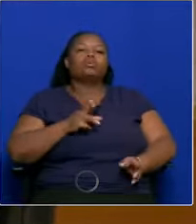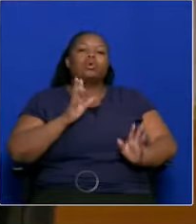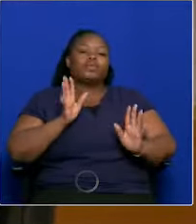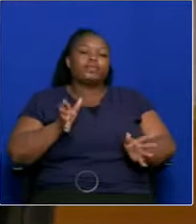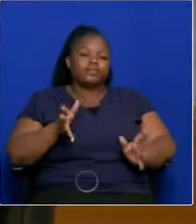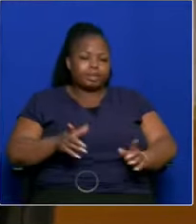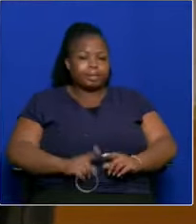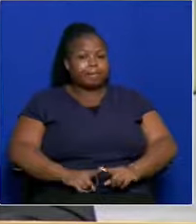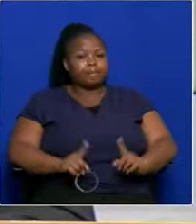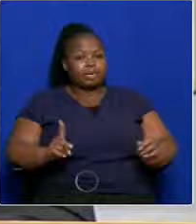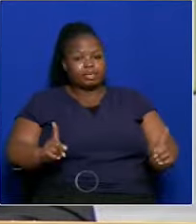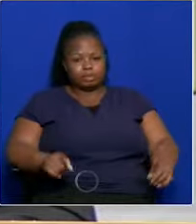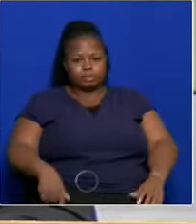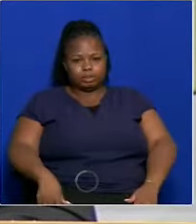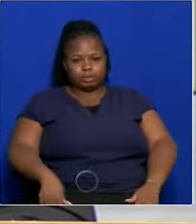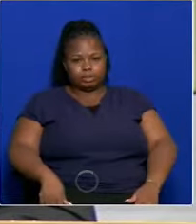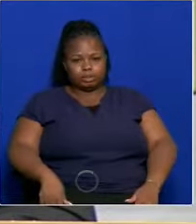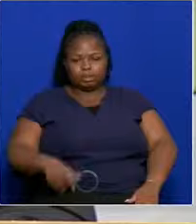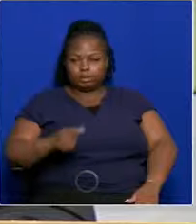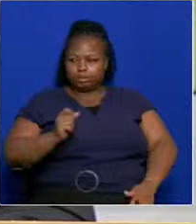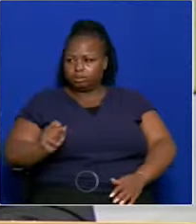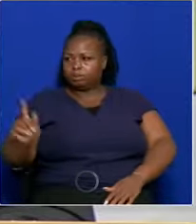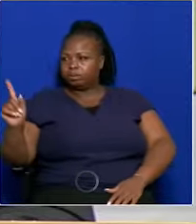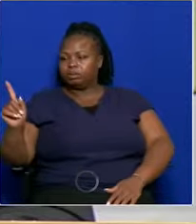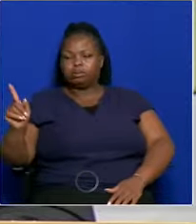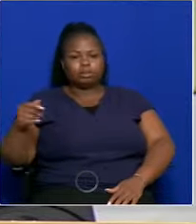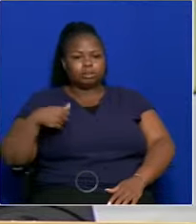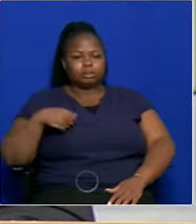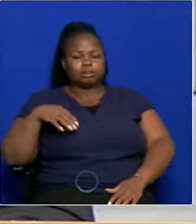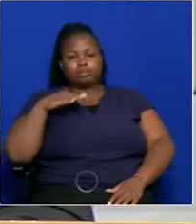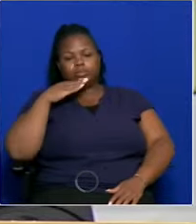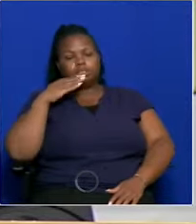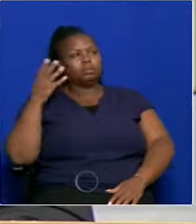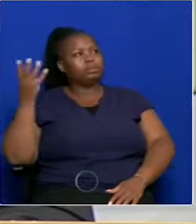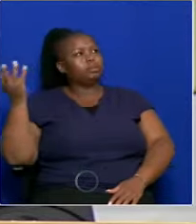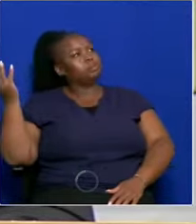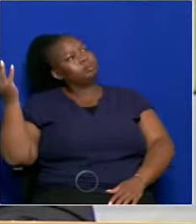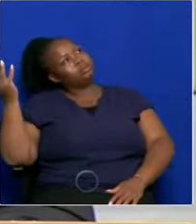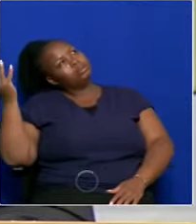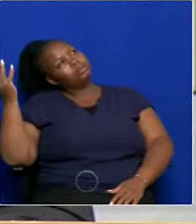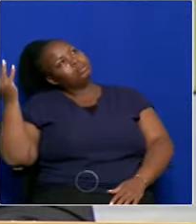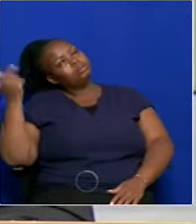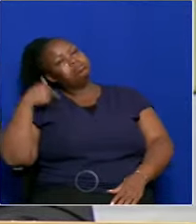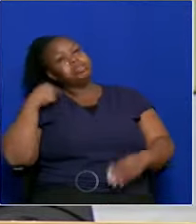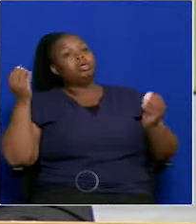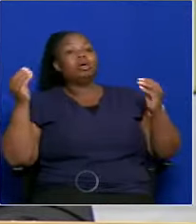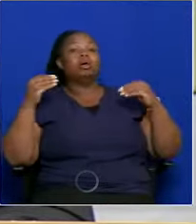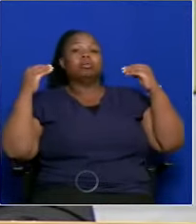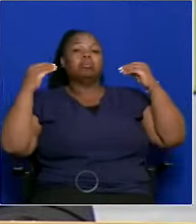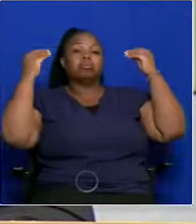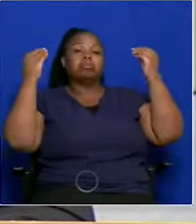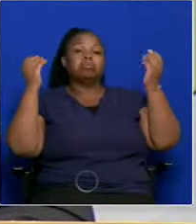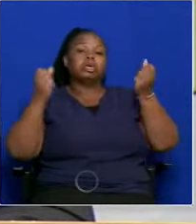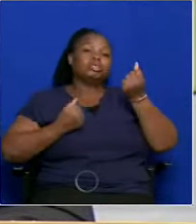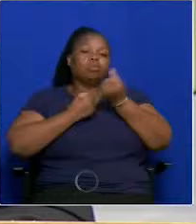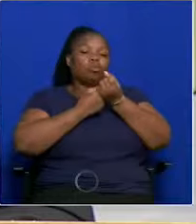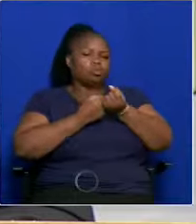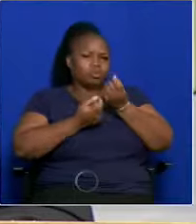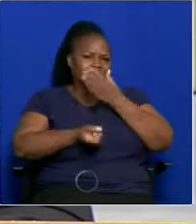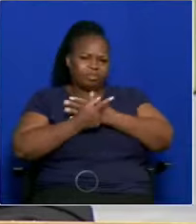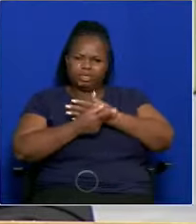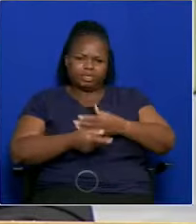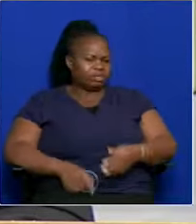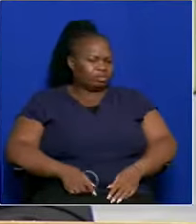it is not saying I promote what is happening or it must escalate or